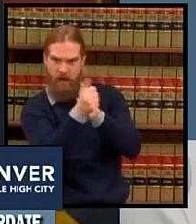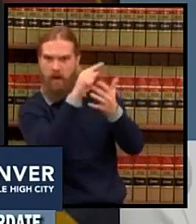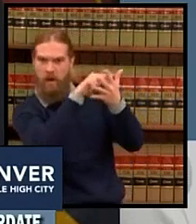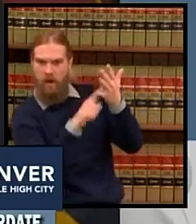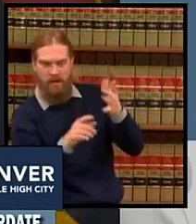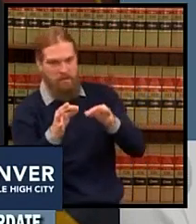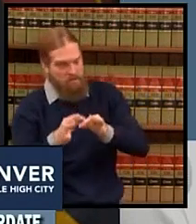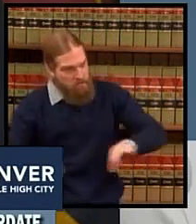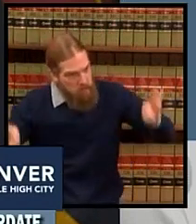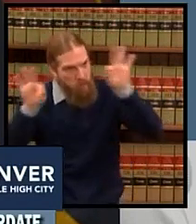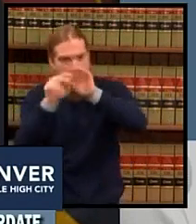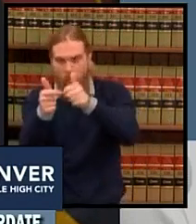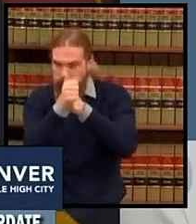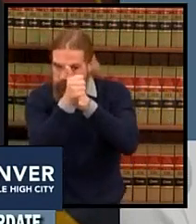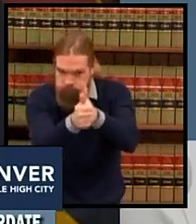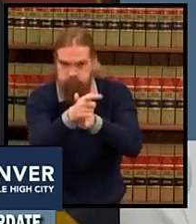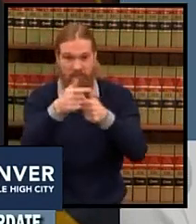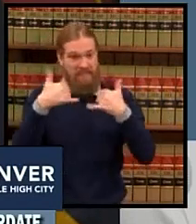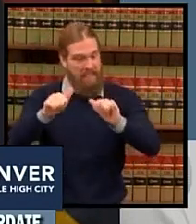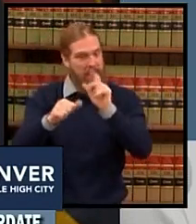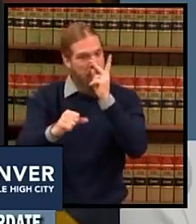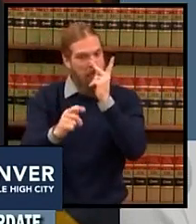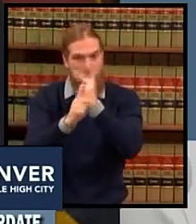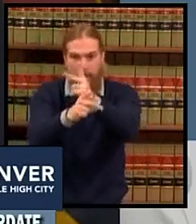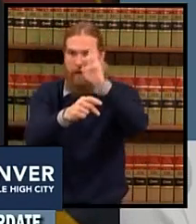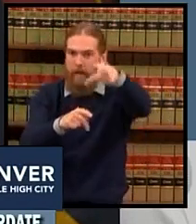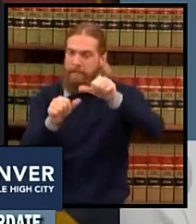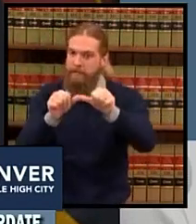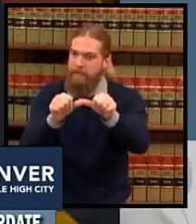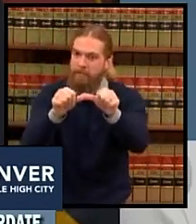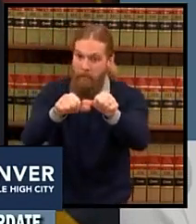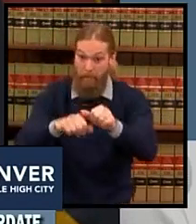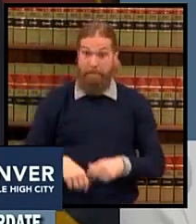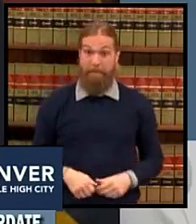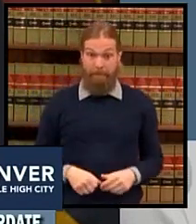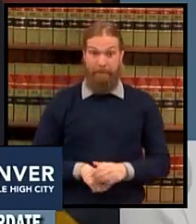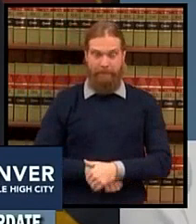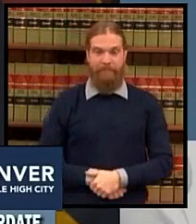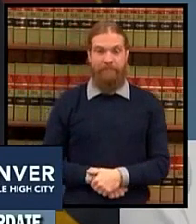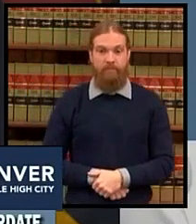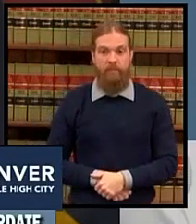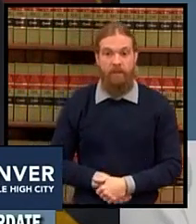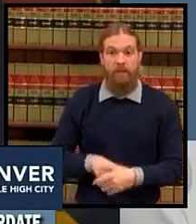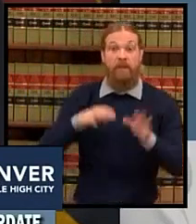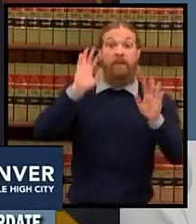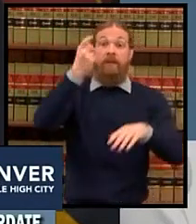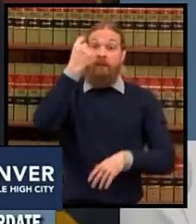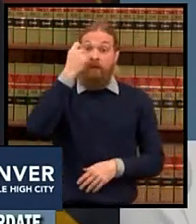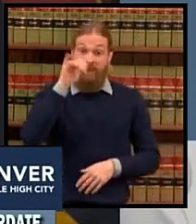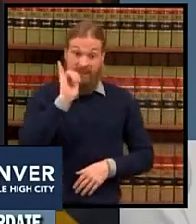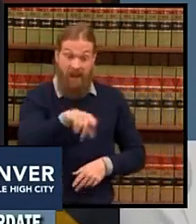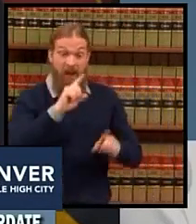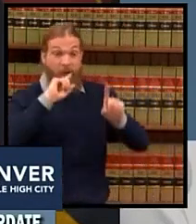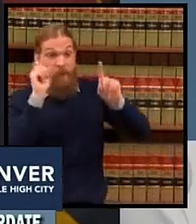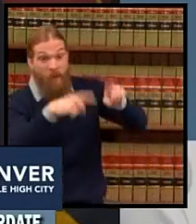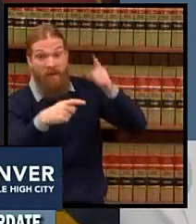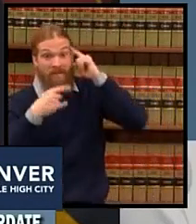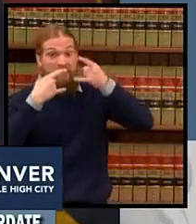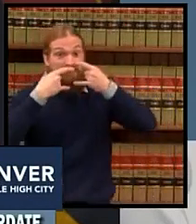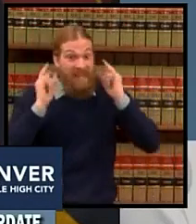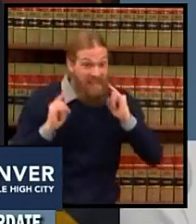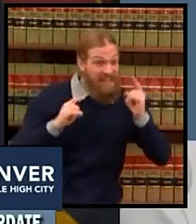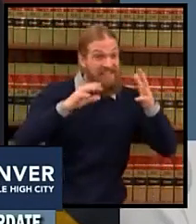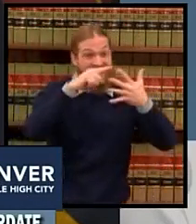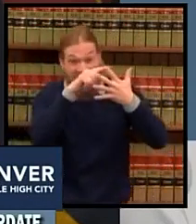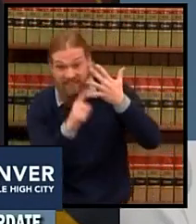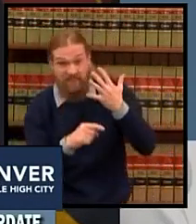of this pandemic is lifting the face covering order. This continues to be probably one of the most important public